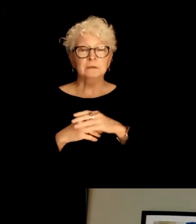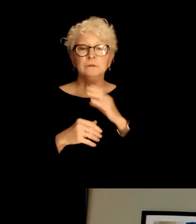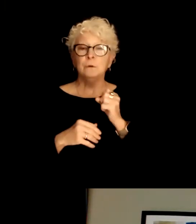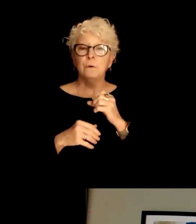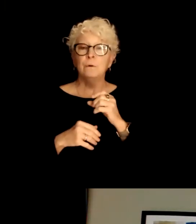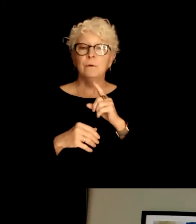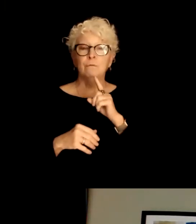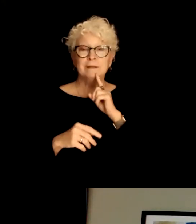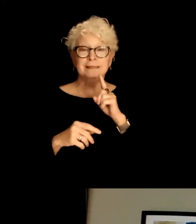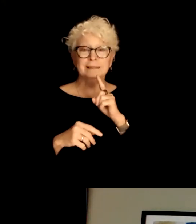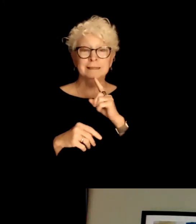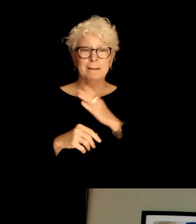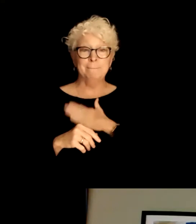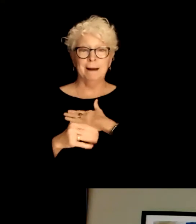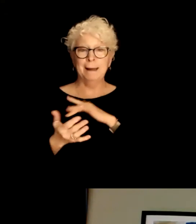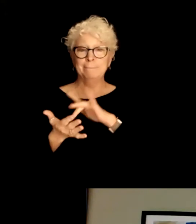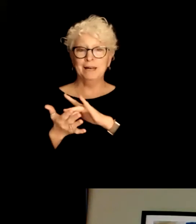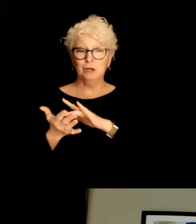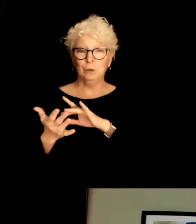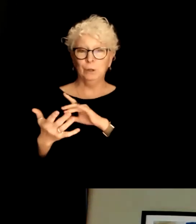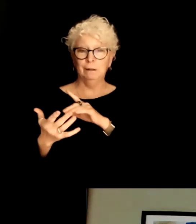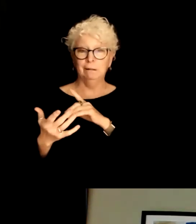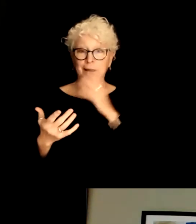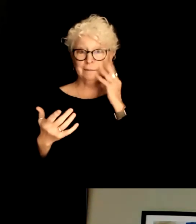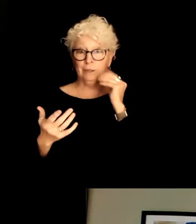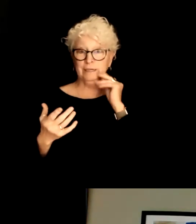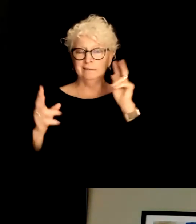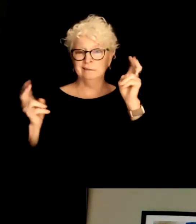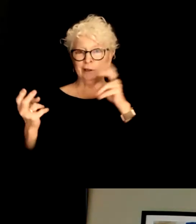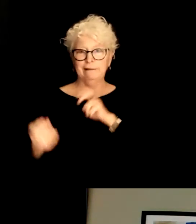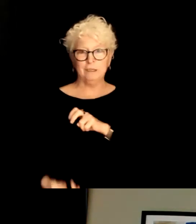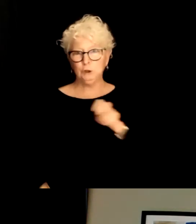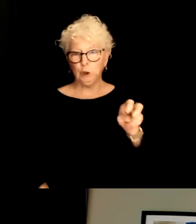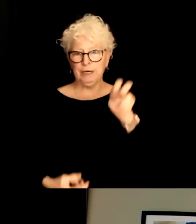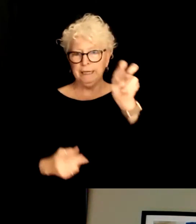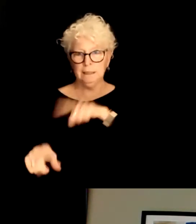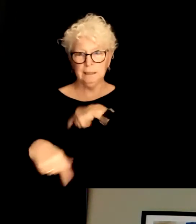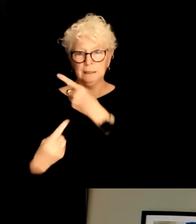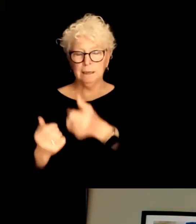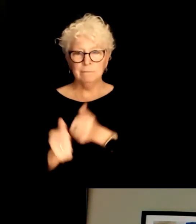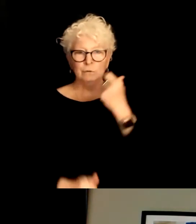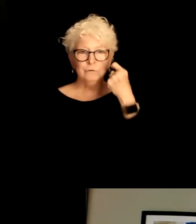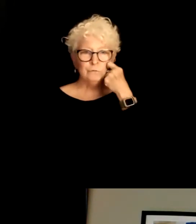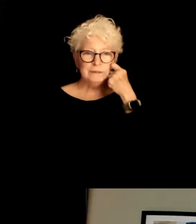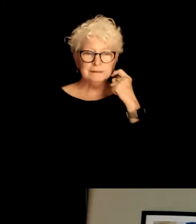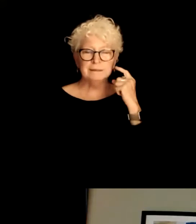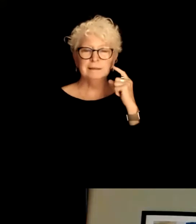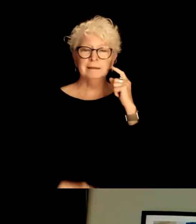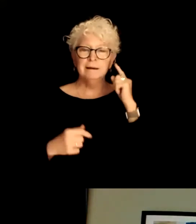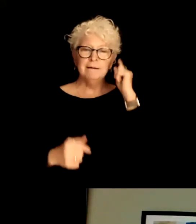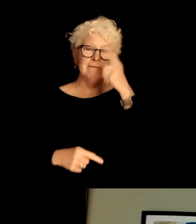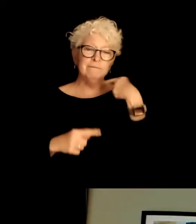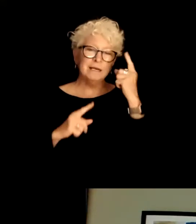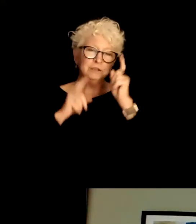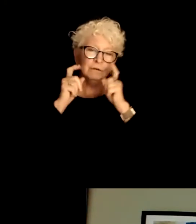journey, the most recent twist has been a form of facial dystonia that